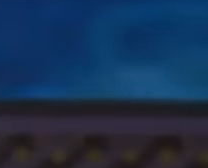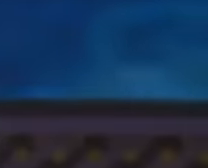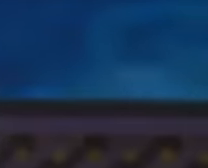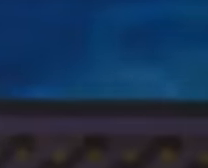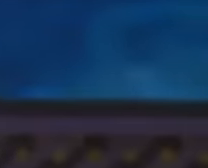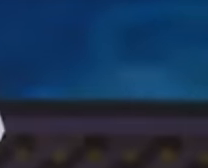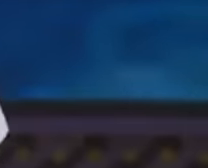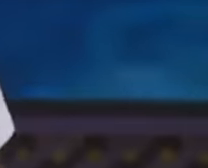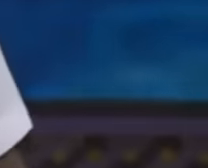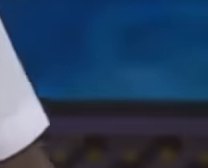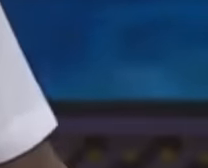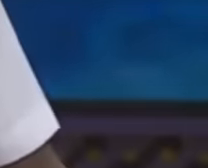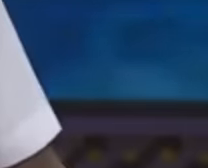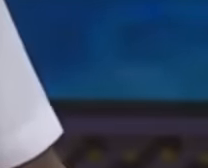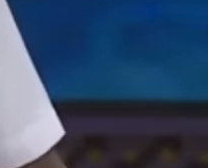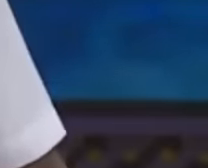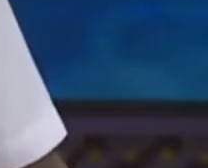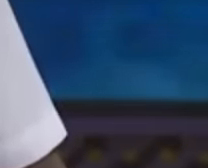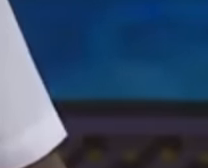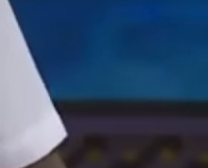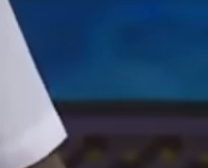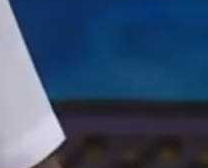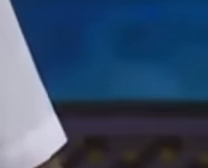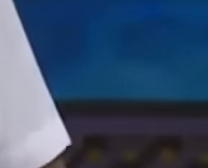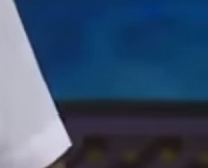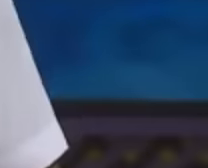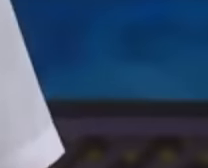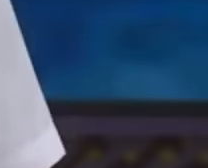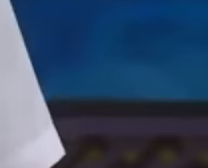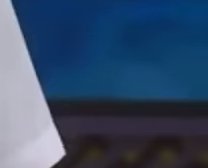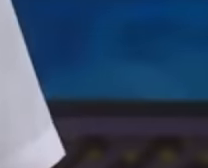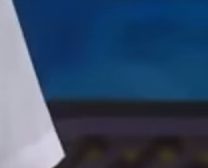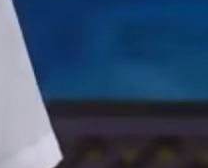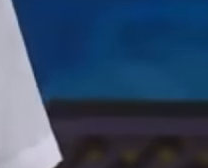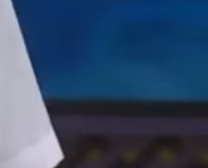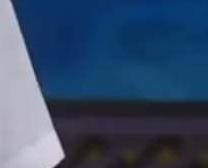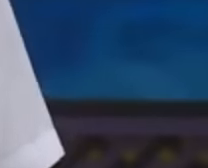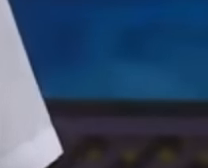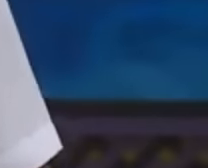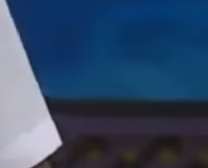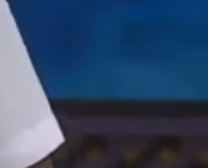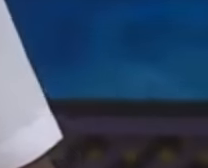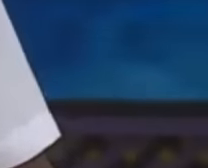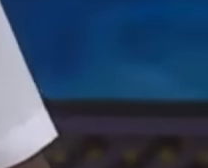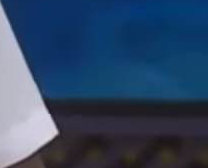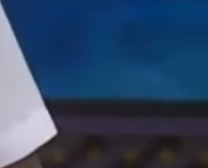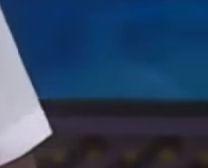It was walking and leaping and praising God.